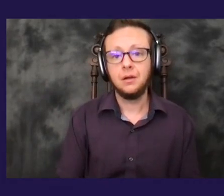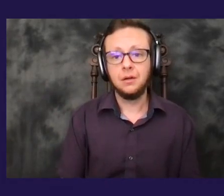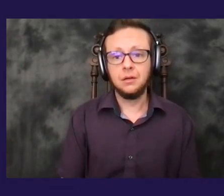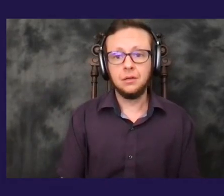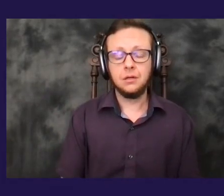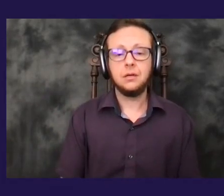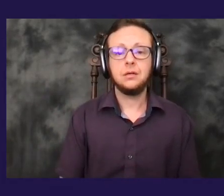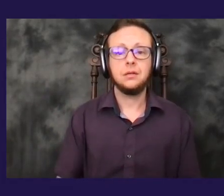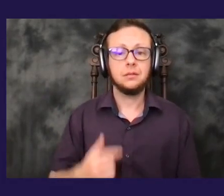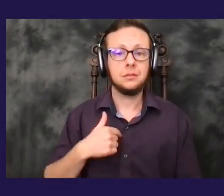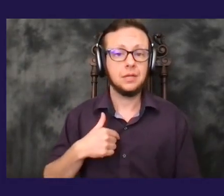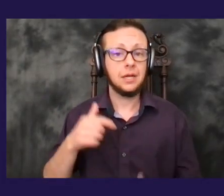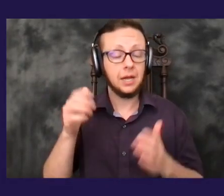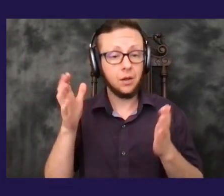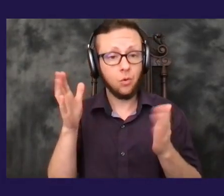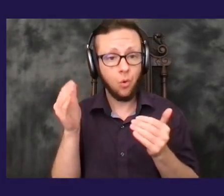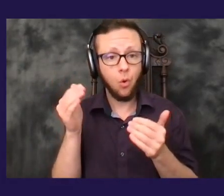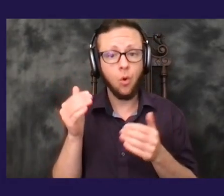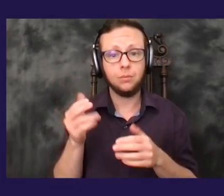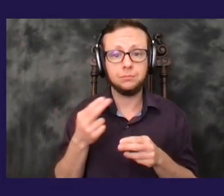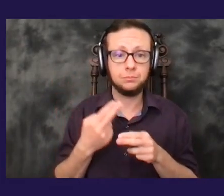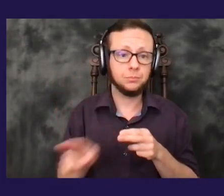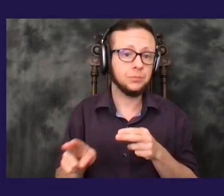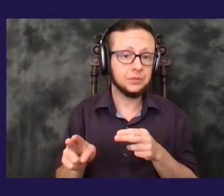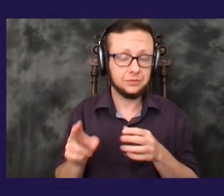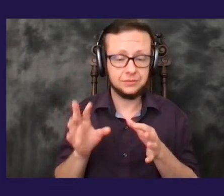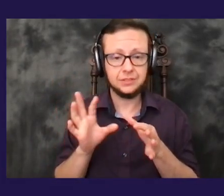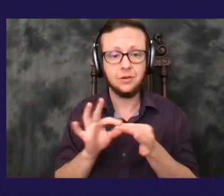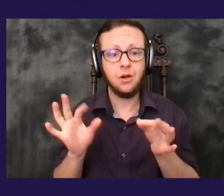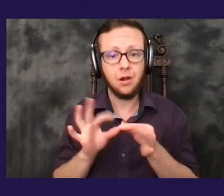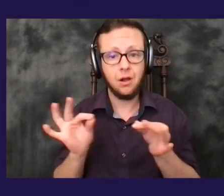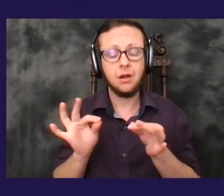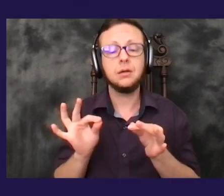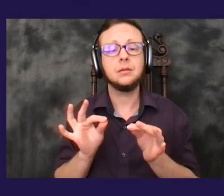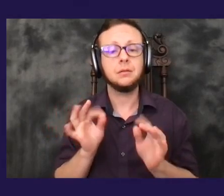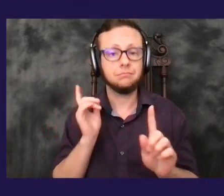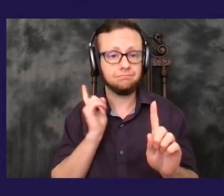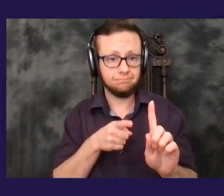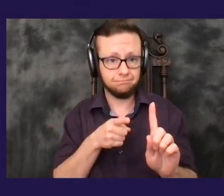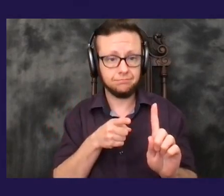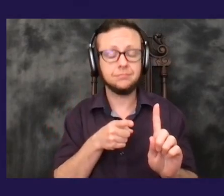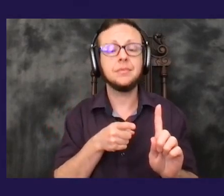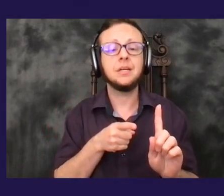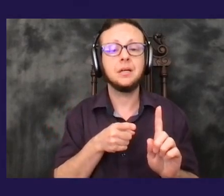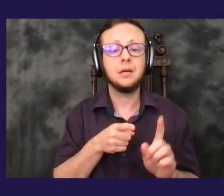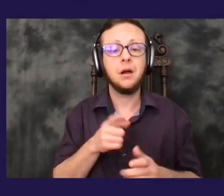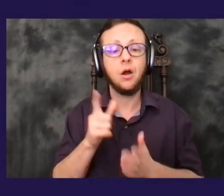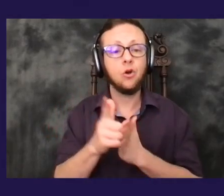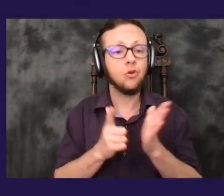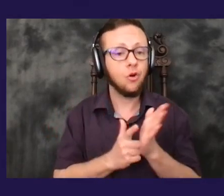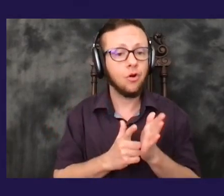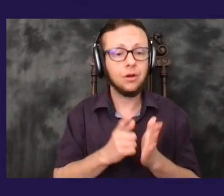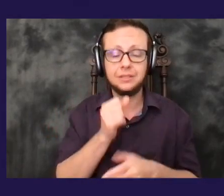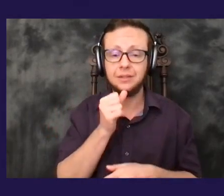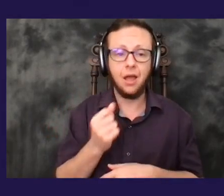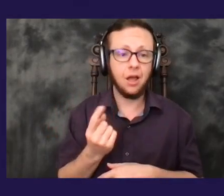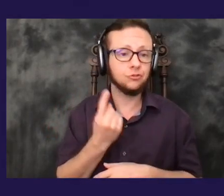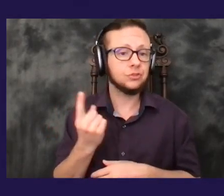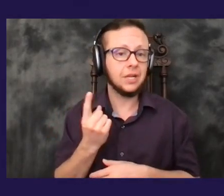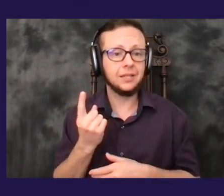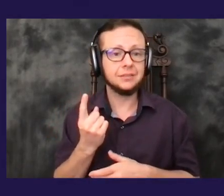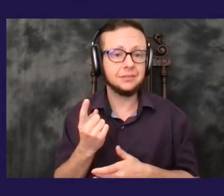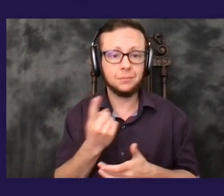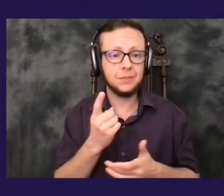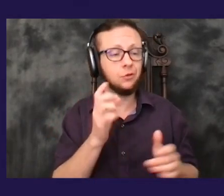I hope that these brief comments drive home the point that law is not some consumable you pull from a